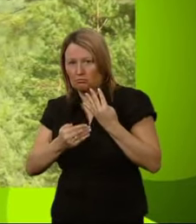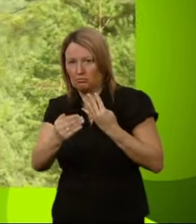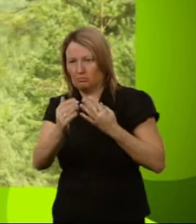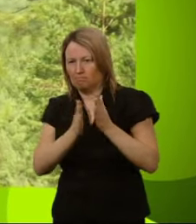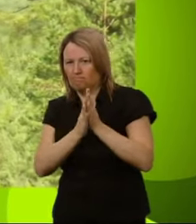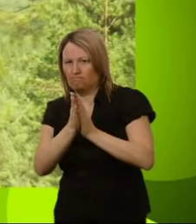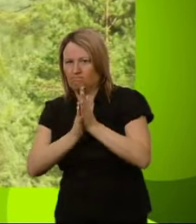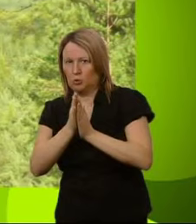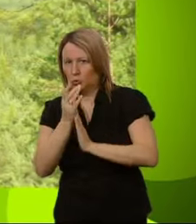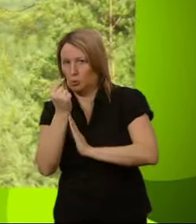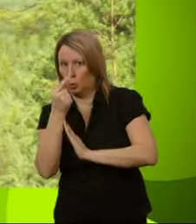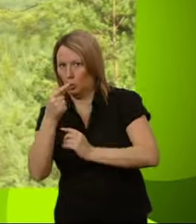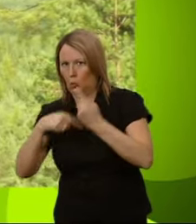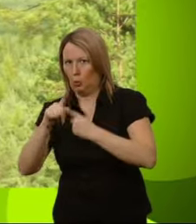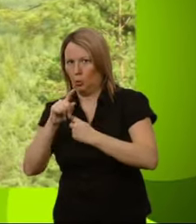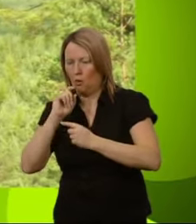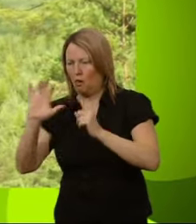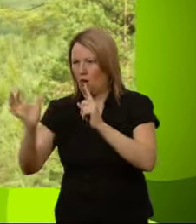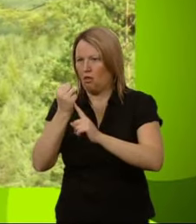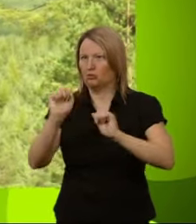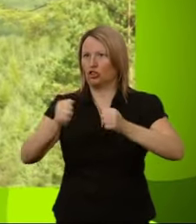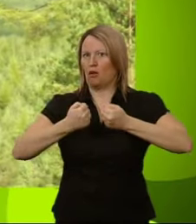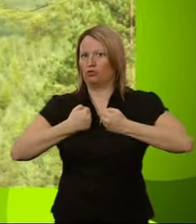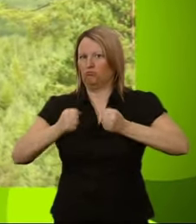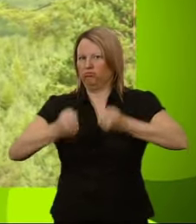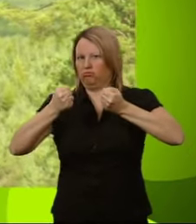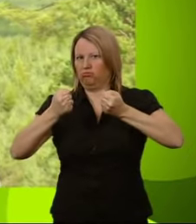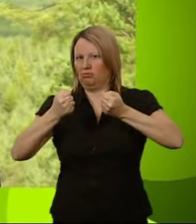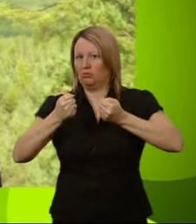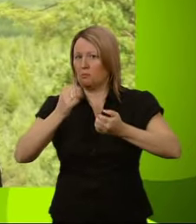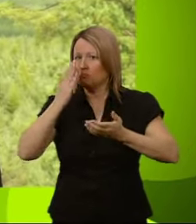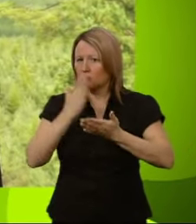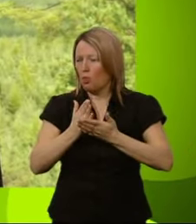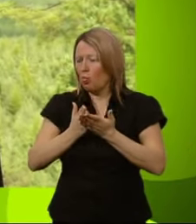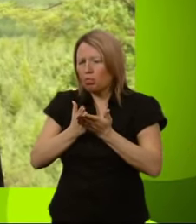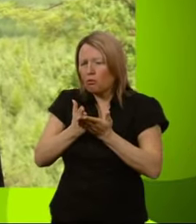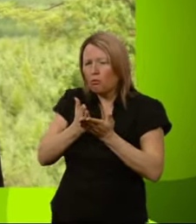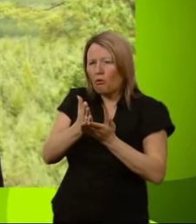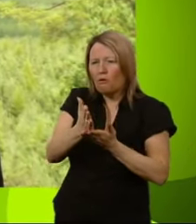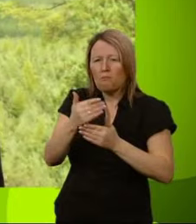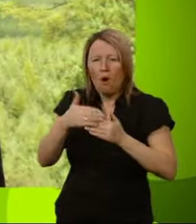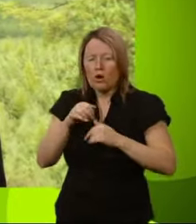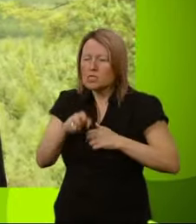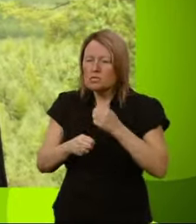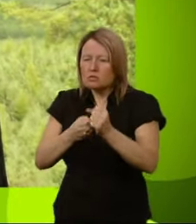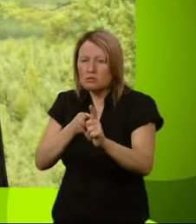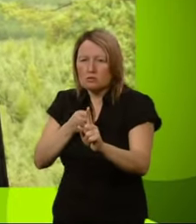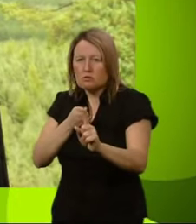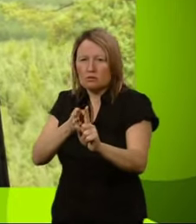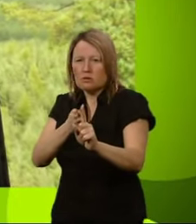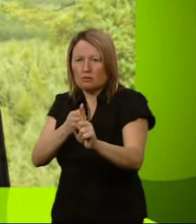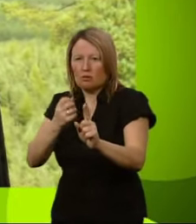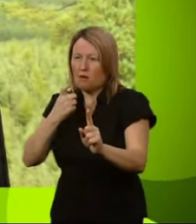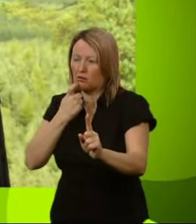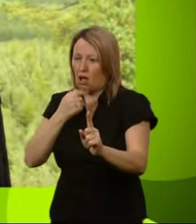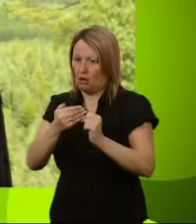will earn the title Ultimate Champion. They must be sure of this, though, for the further they travel on the quest, the rougher the road will